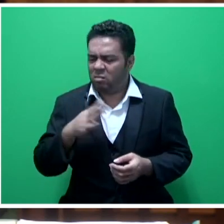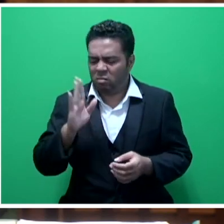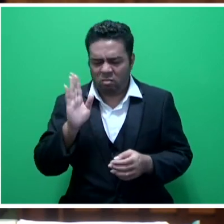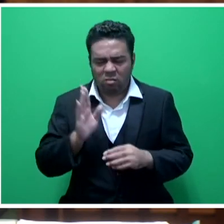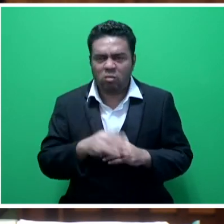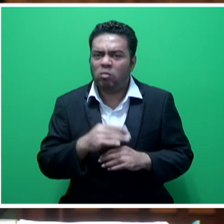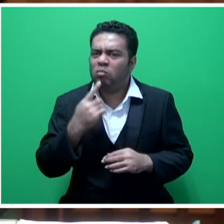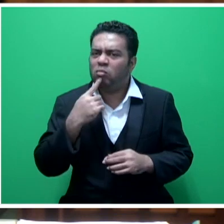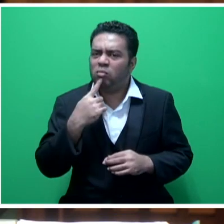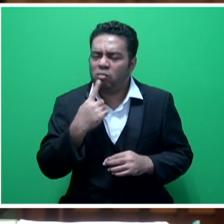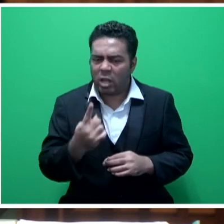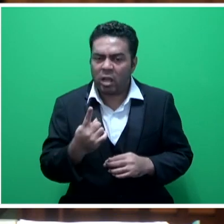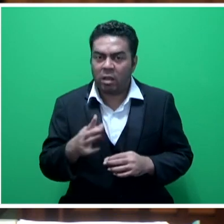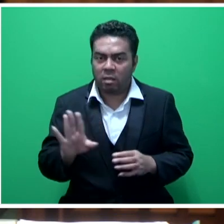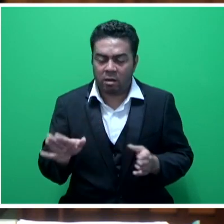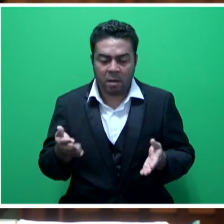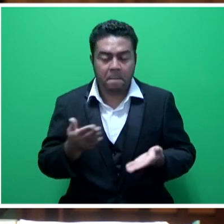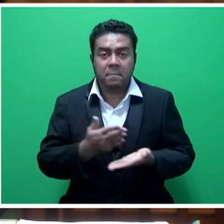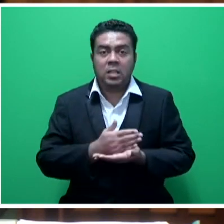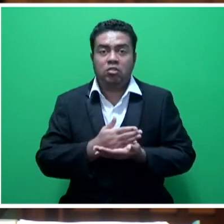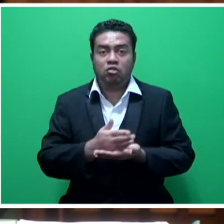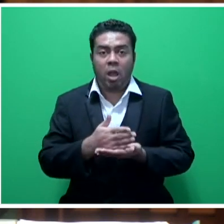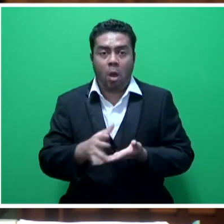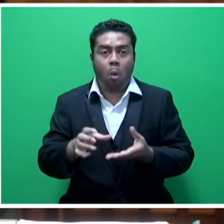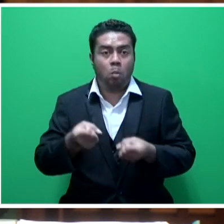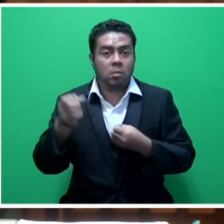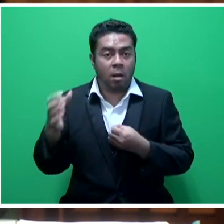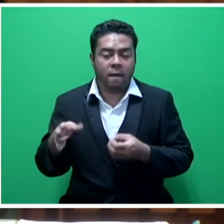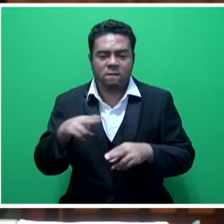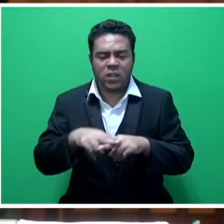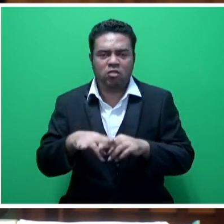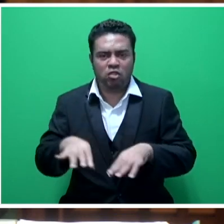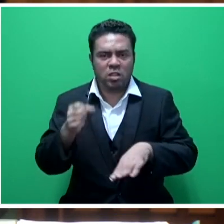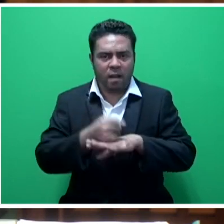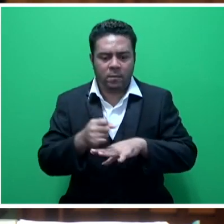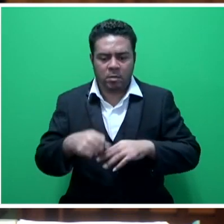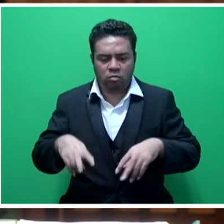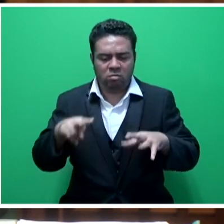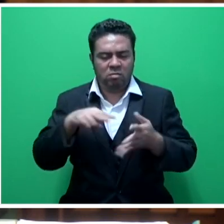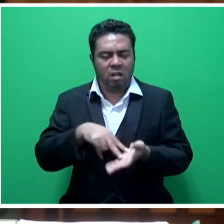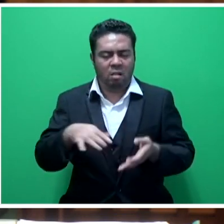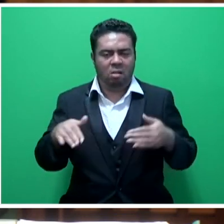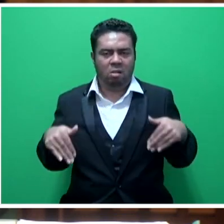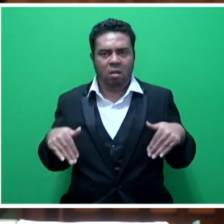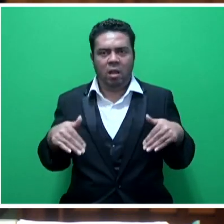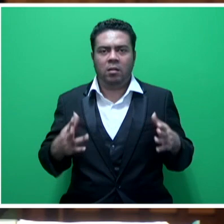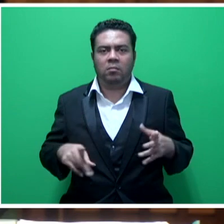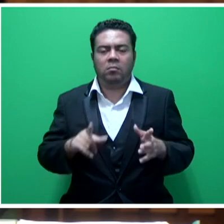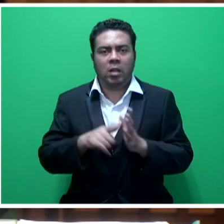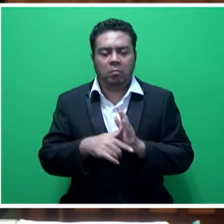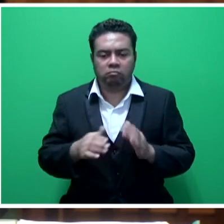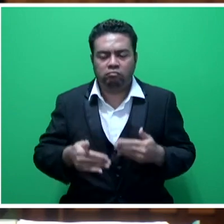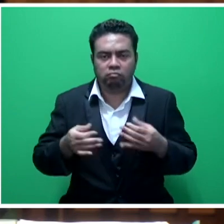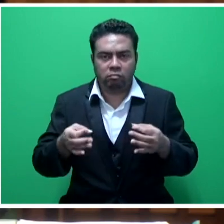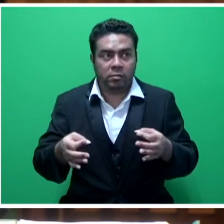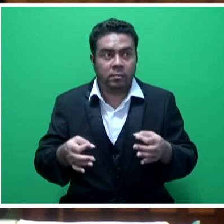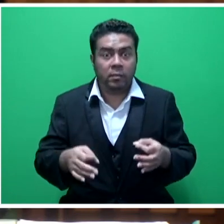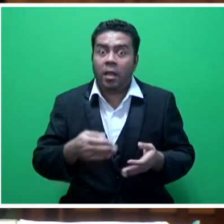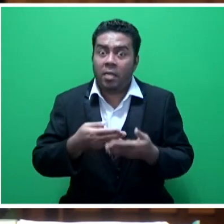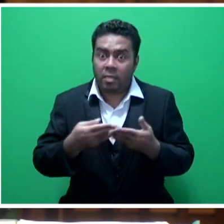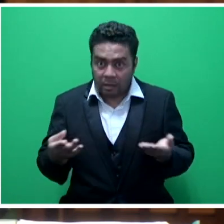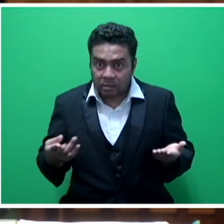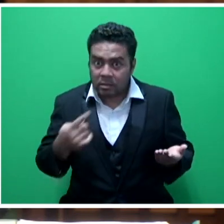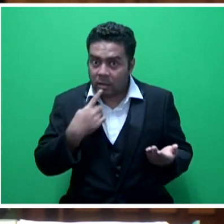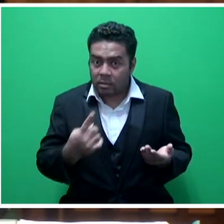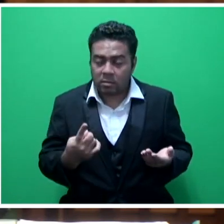to say that as the major shareholder, the Fiji government should sit back and not take timely action to set things right to avert. He then says,